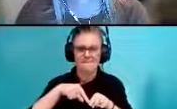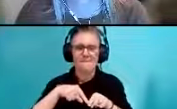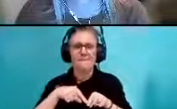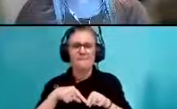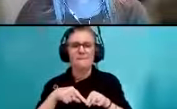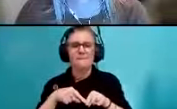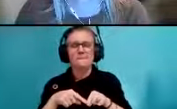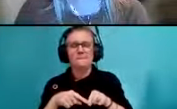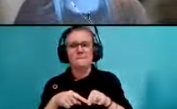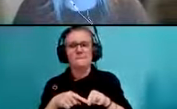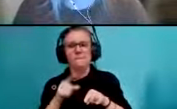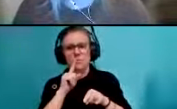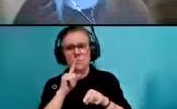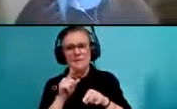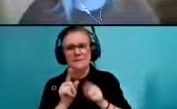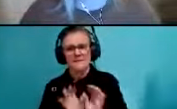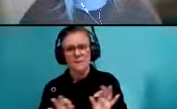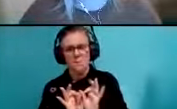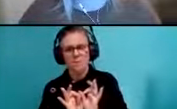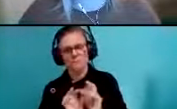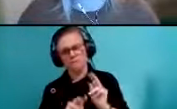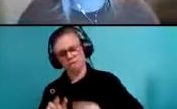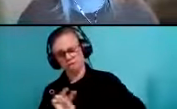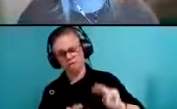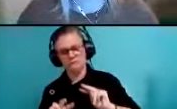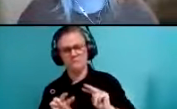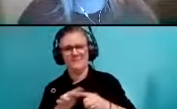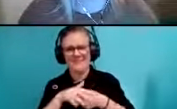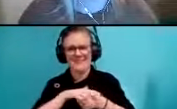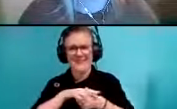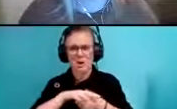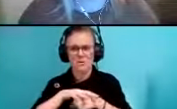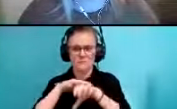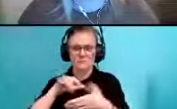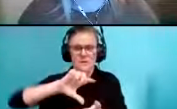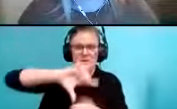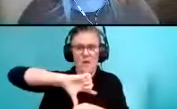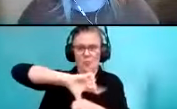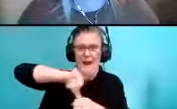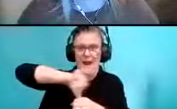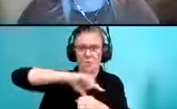I guess it's important to look at the area around the corridor. So